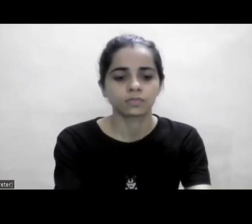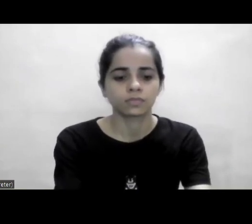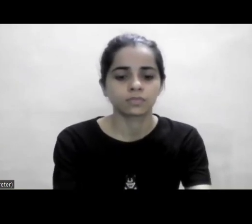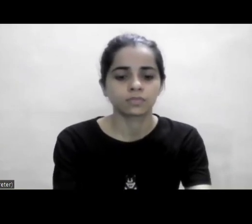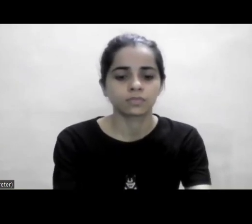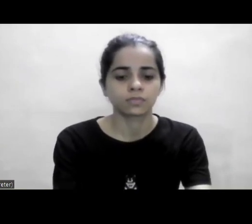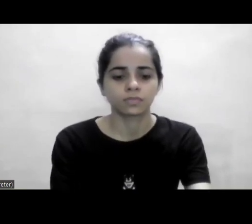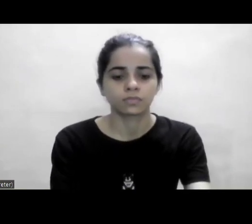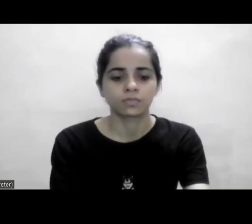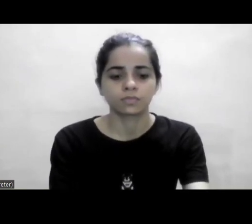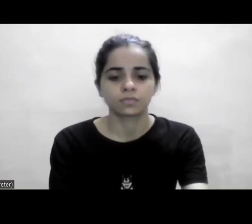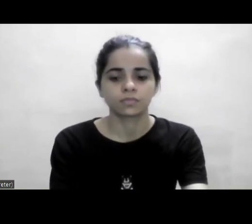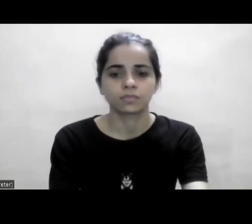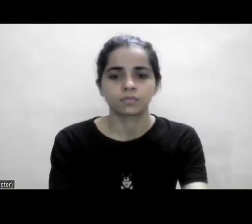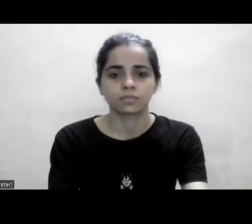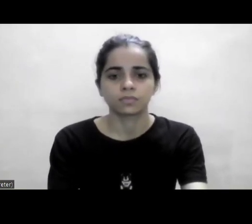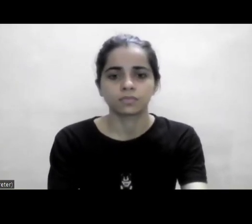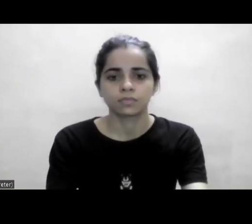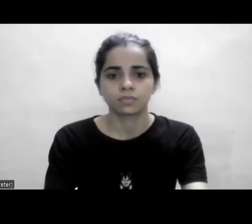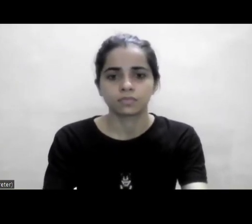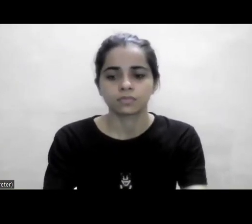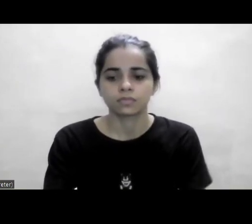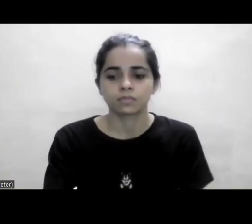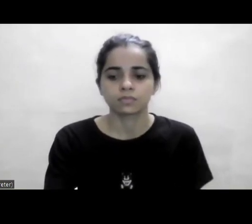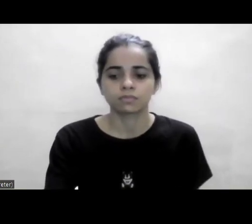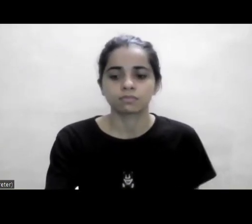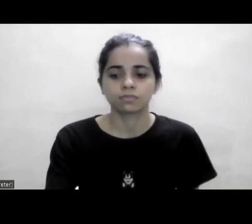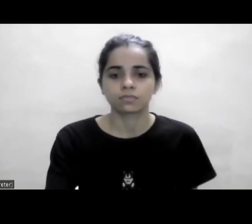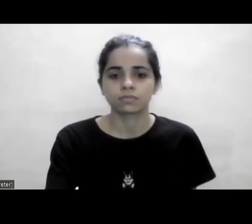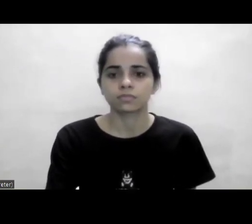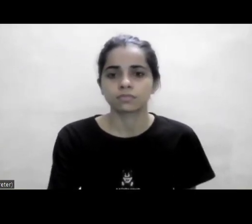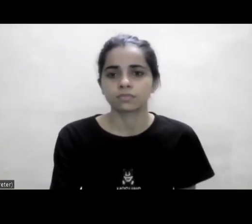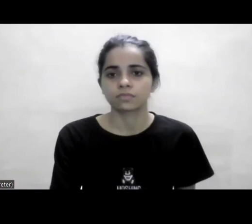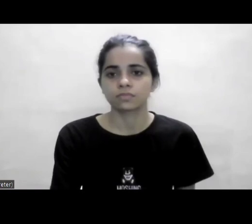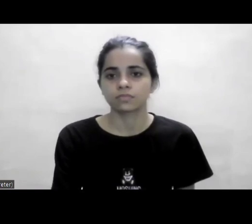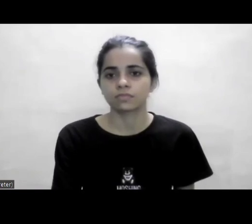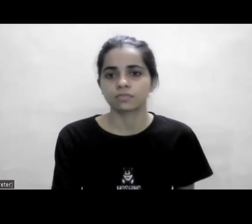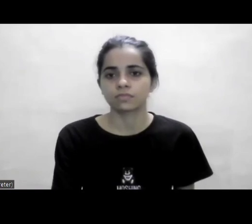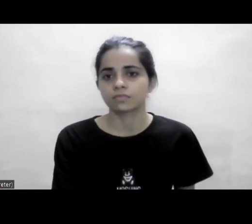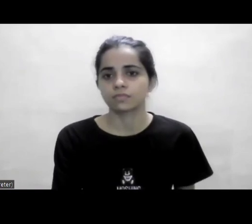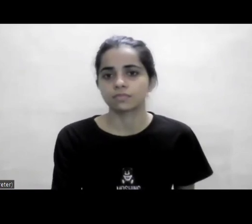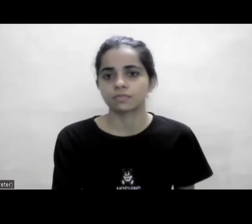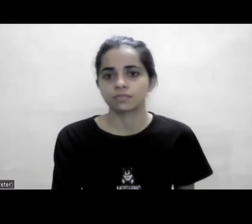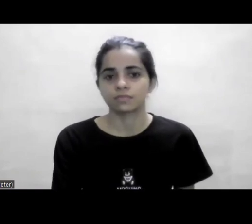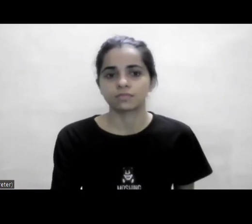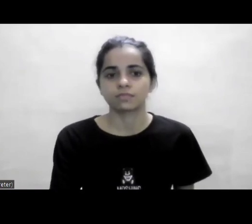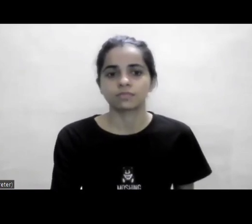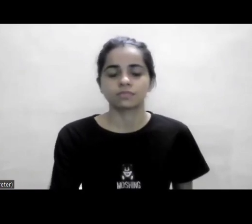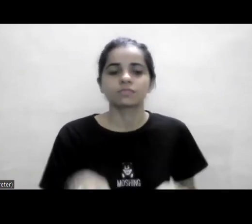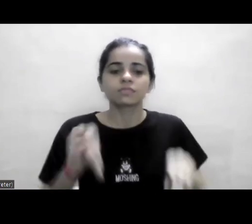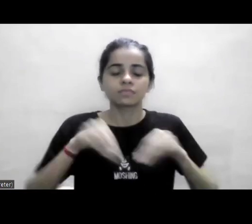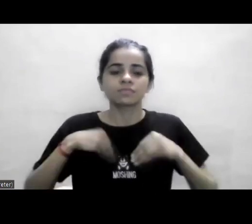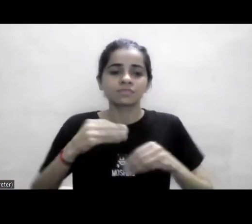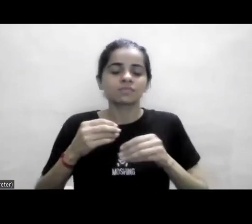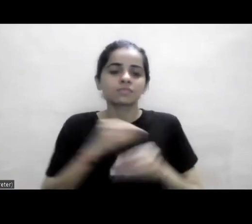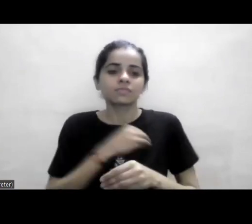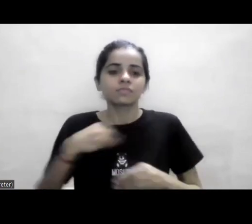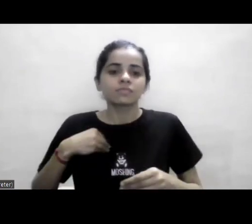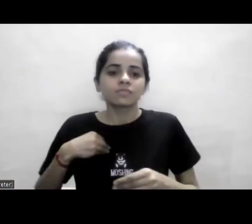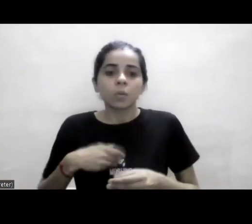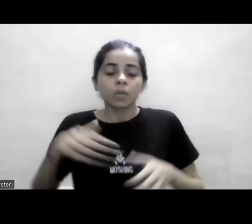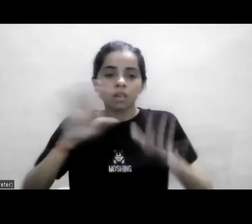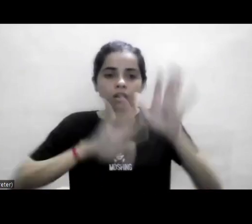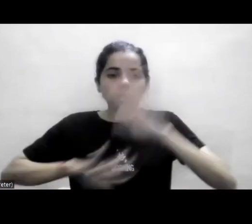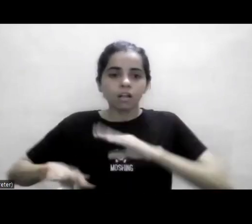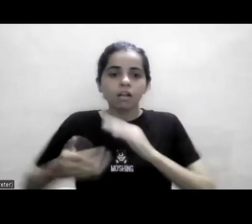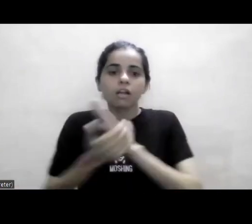those extraordinary skills, how he's curing people in the hospital. Okay. With his eccentric character. Right.